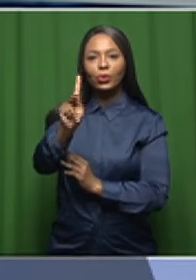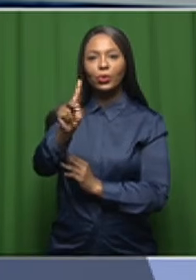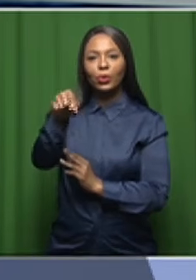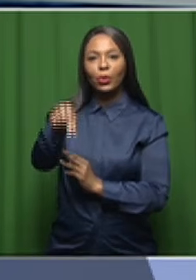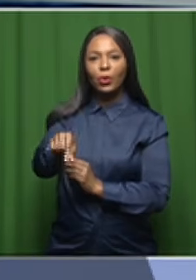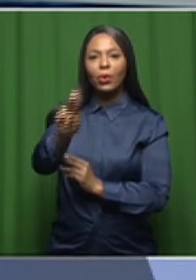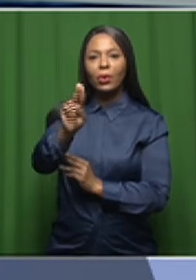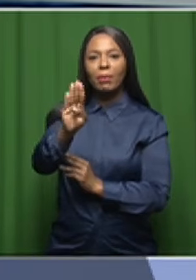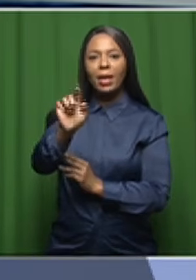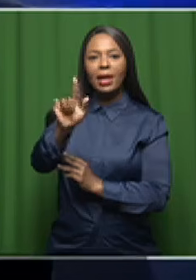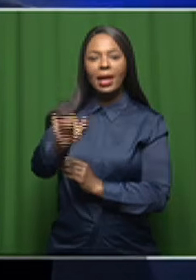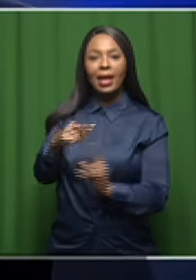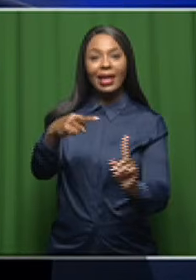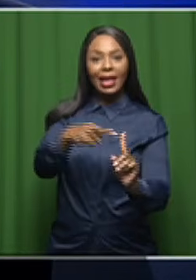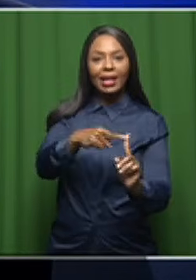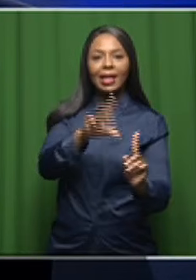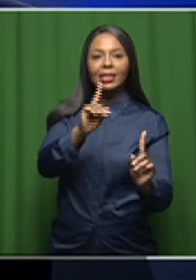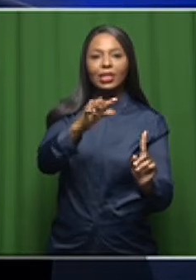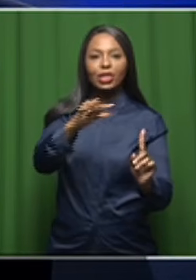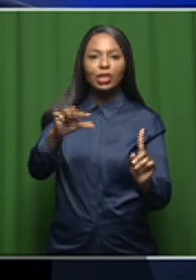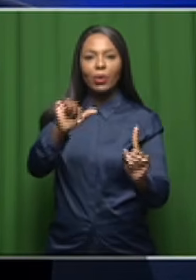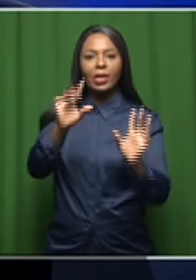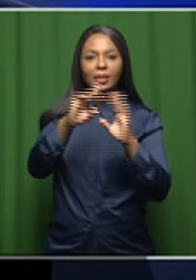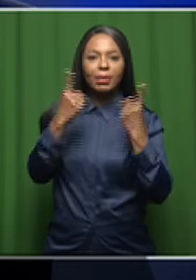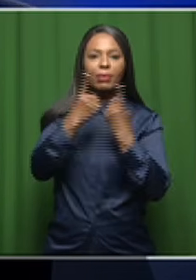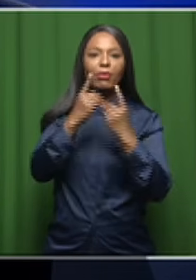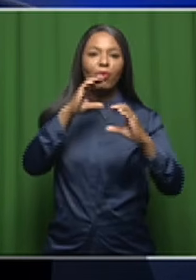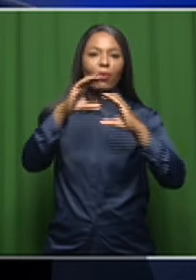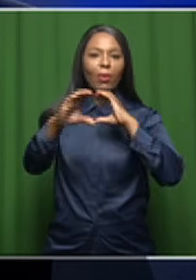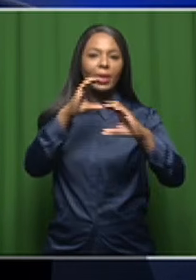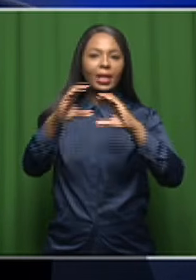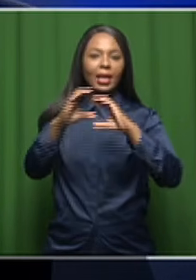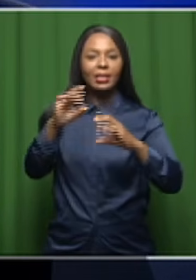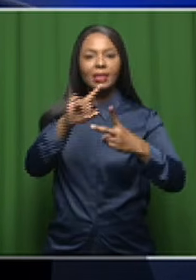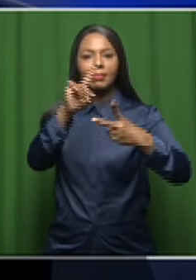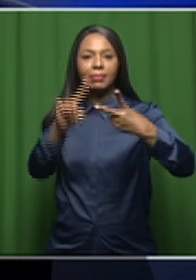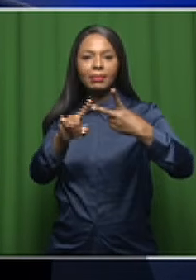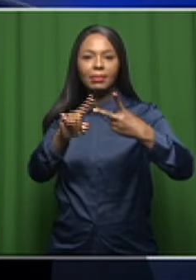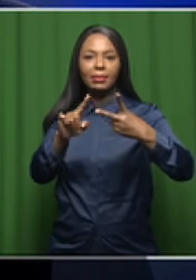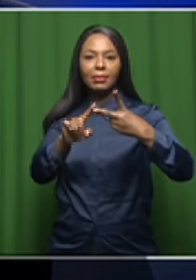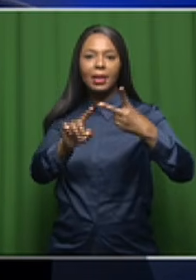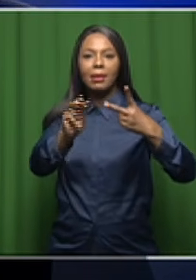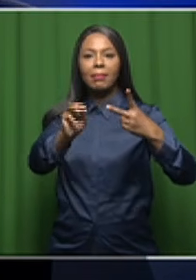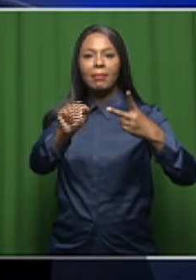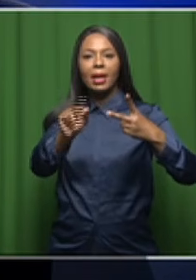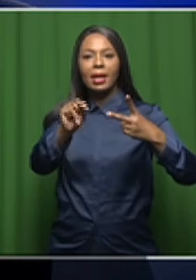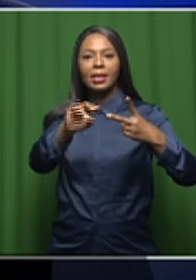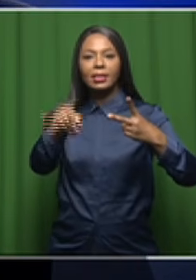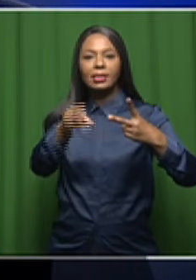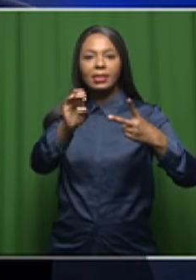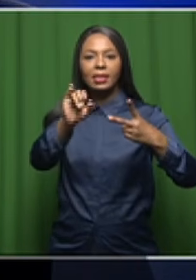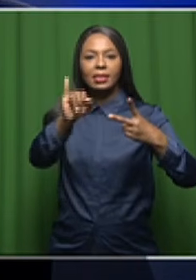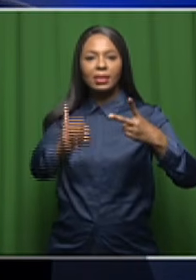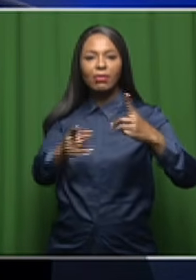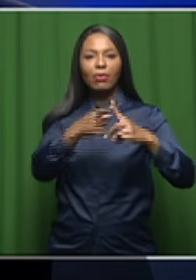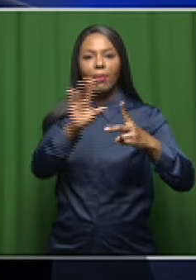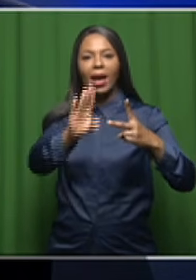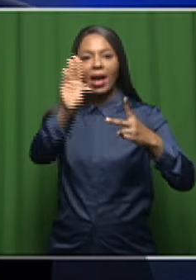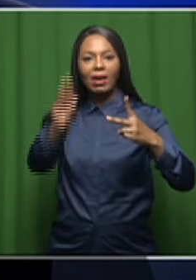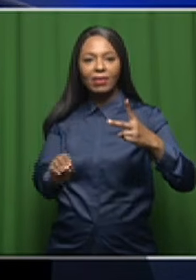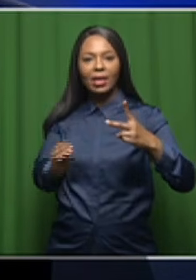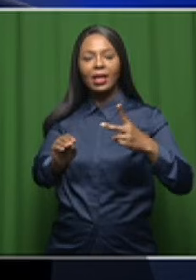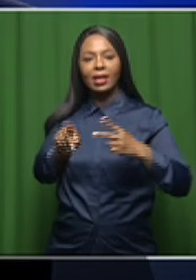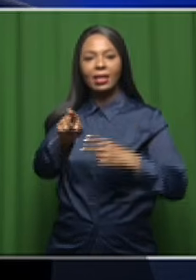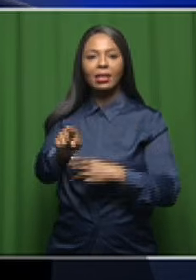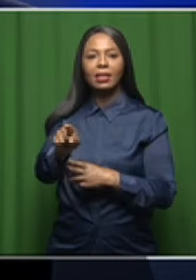DG at the Department of Communications, alongside Mandilula Memanjezi of the African Union, European Union